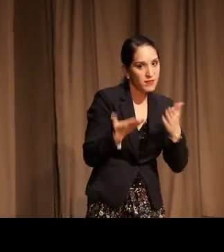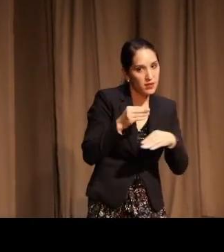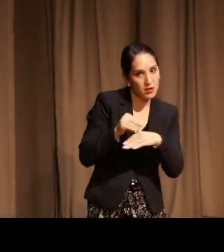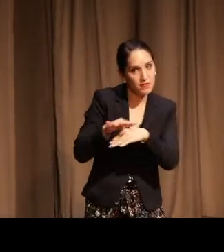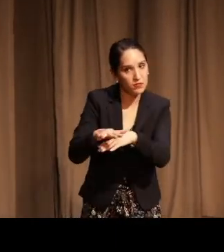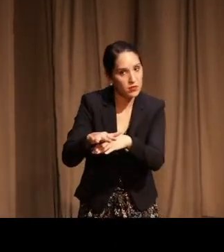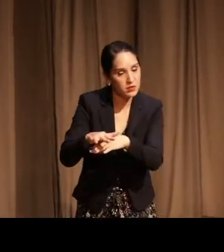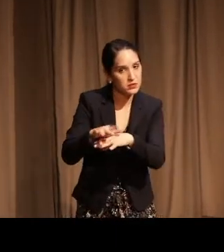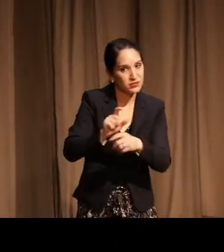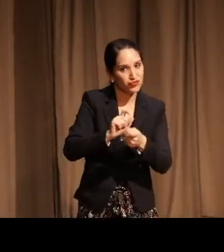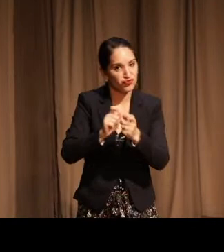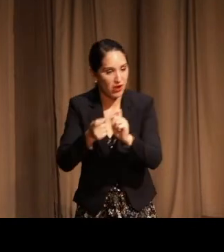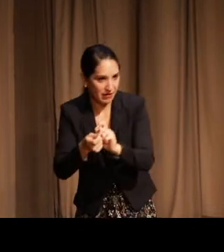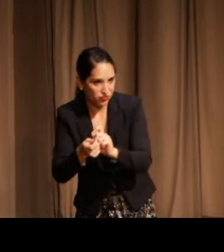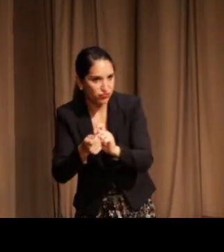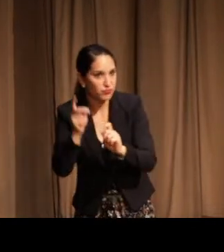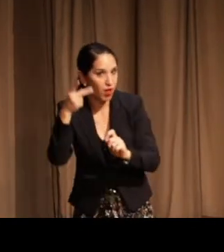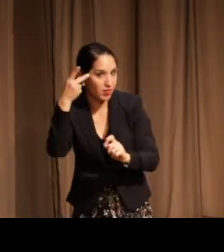awareness.